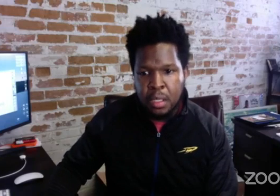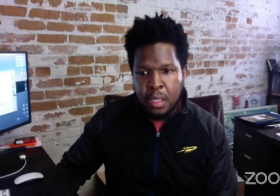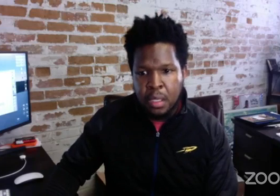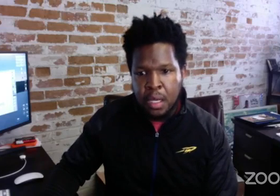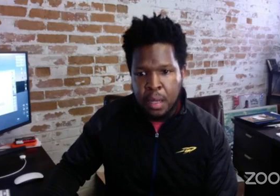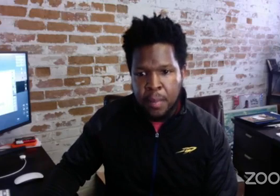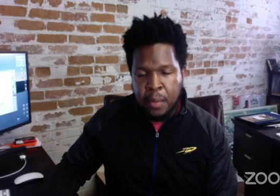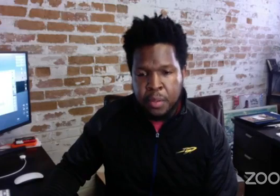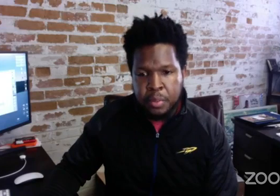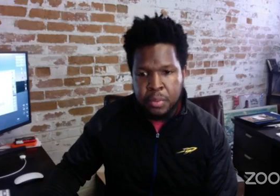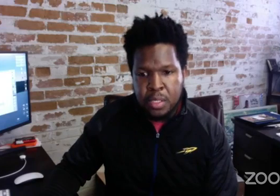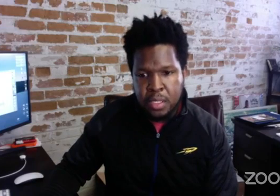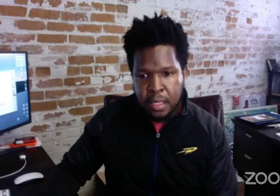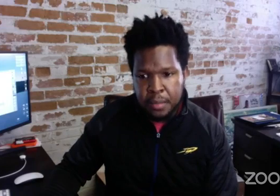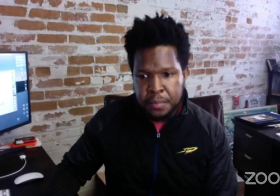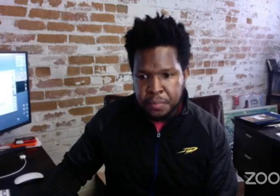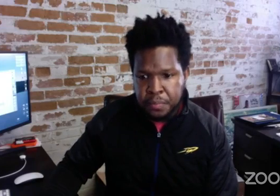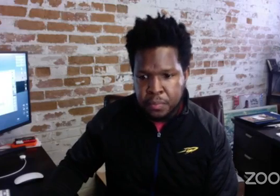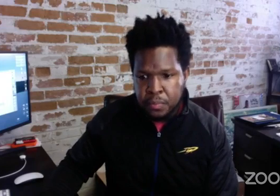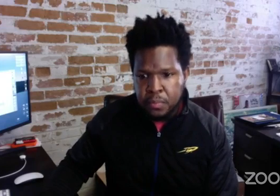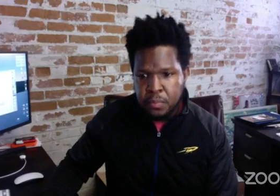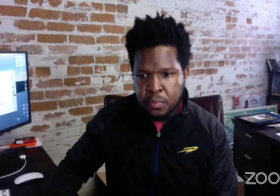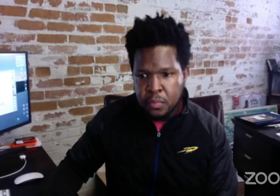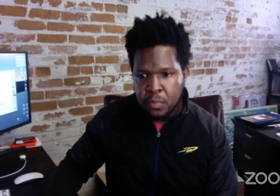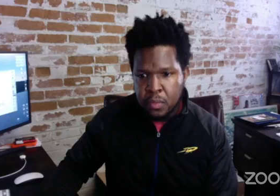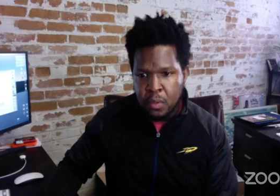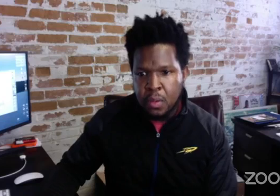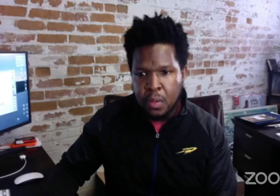screen, I would appreciate it.